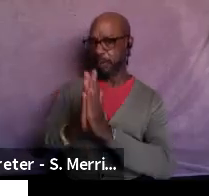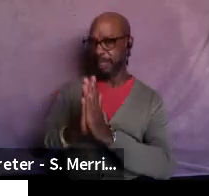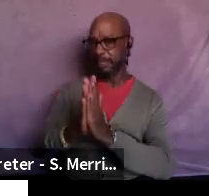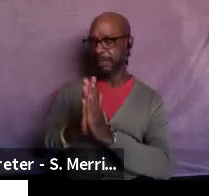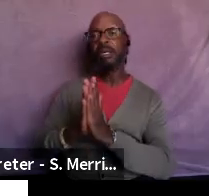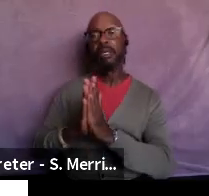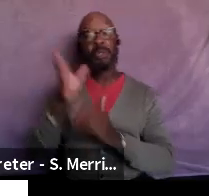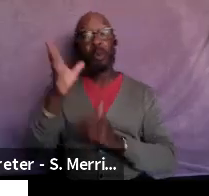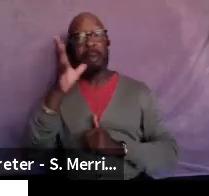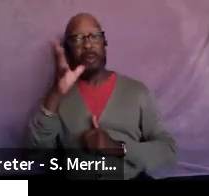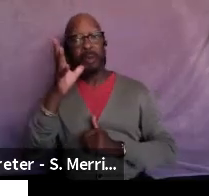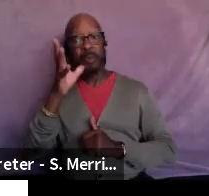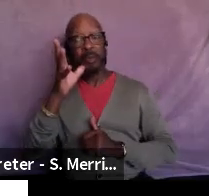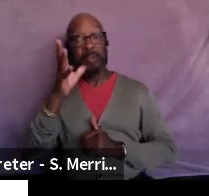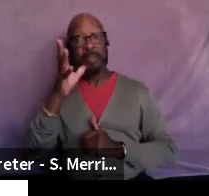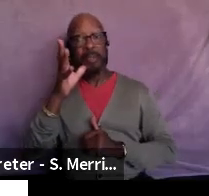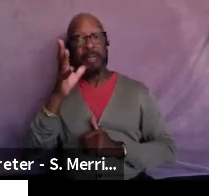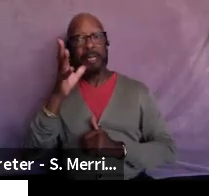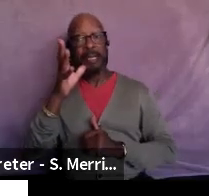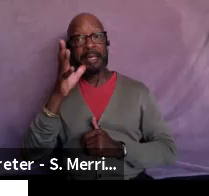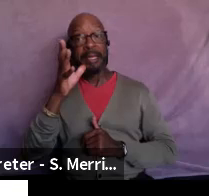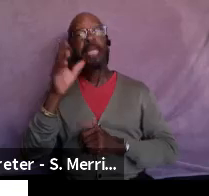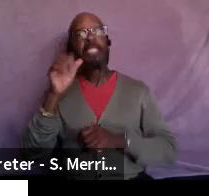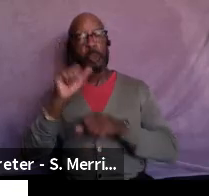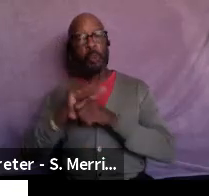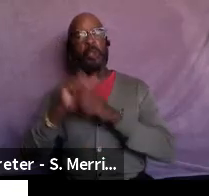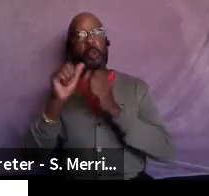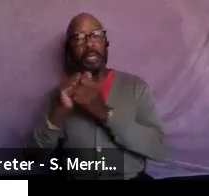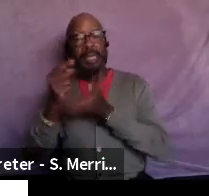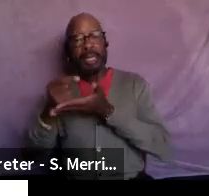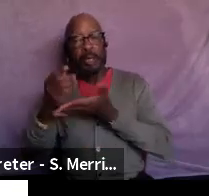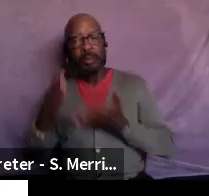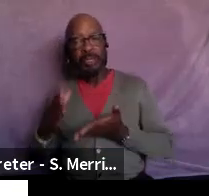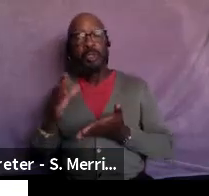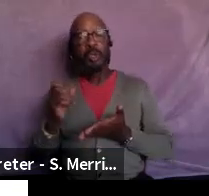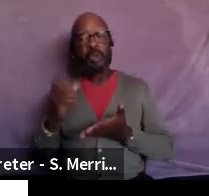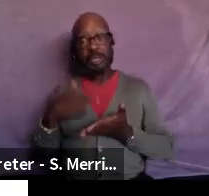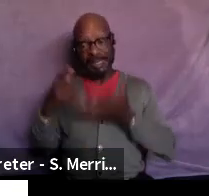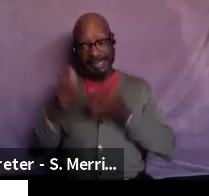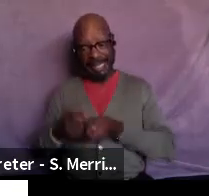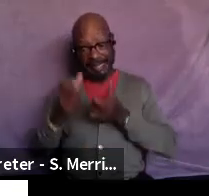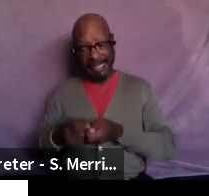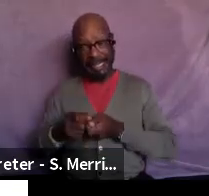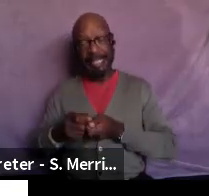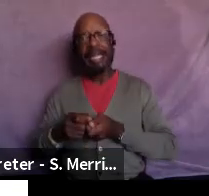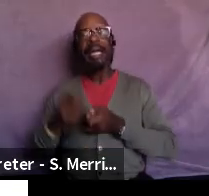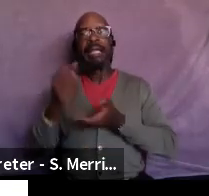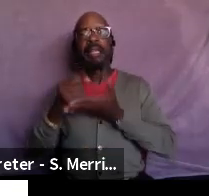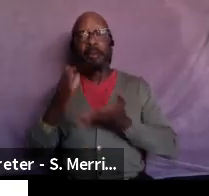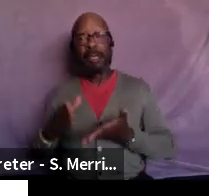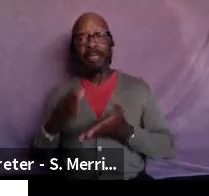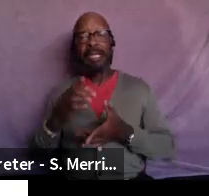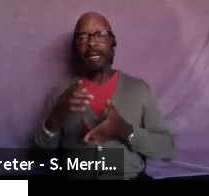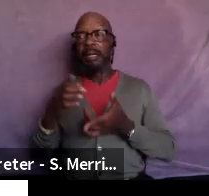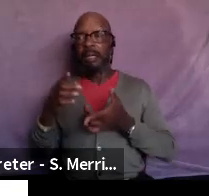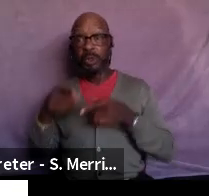up working with the therapist. So she was texting the therapist during the appointment and then signing to her son, and it